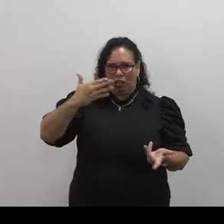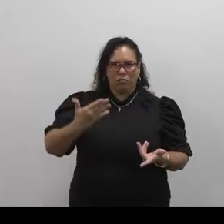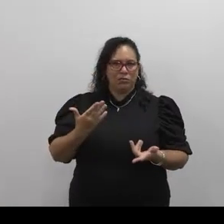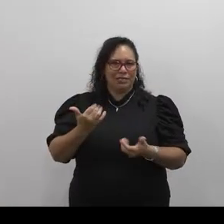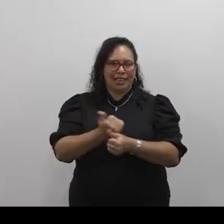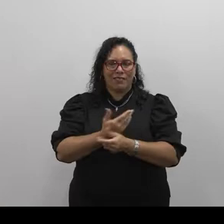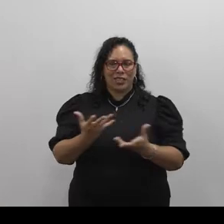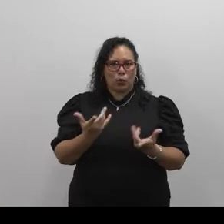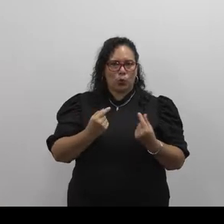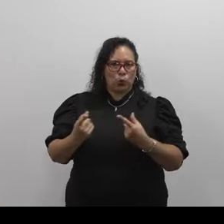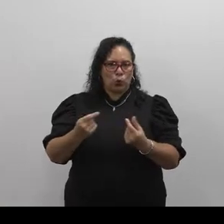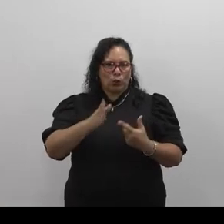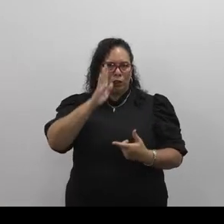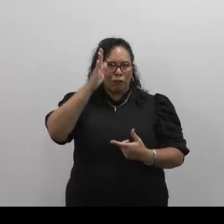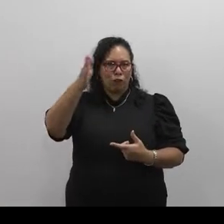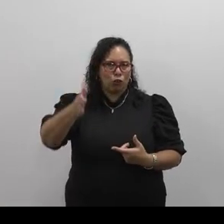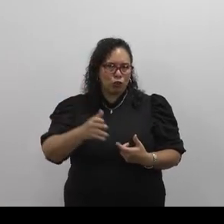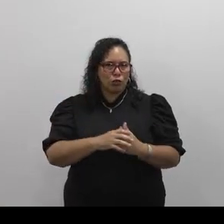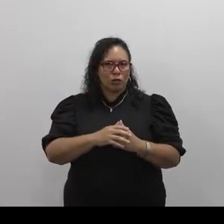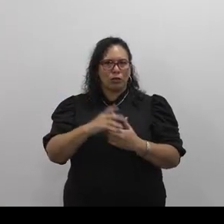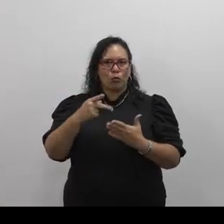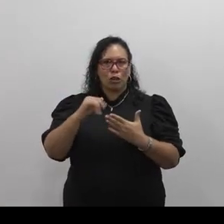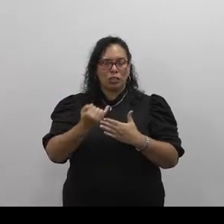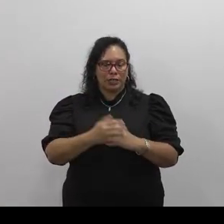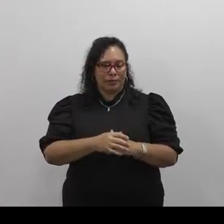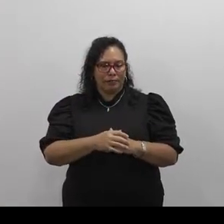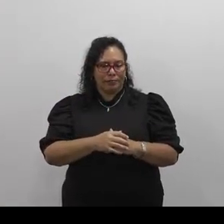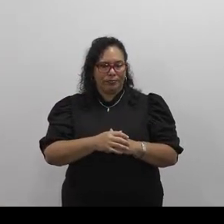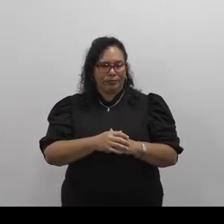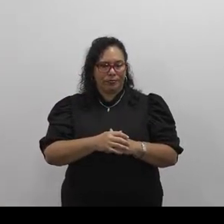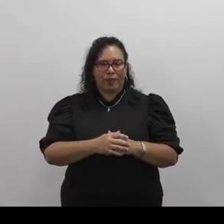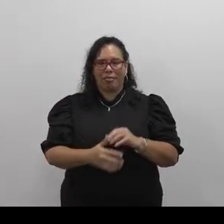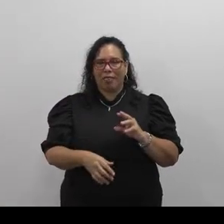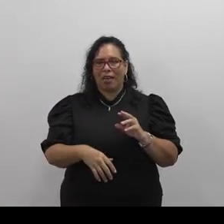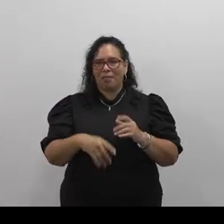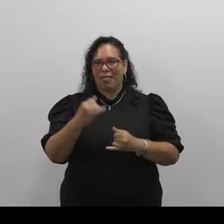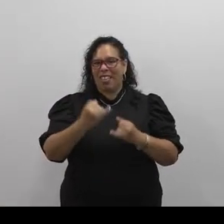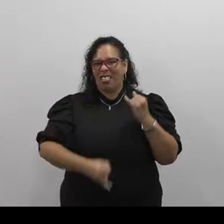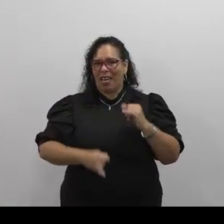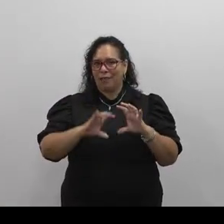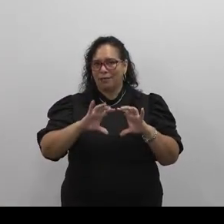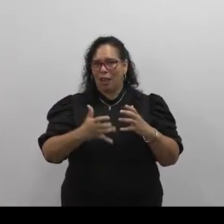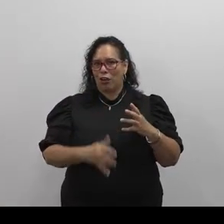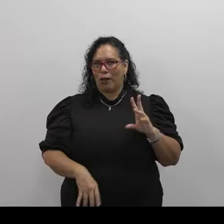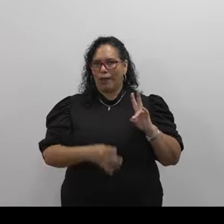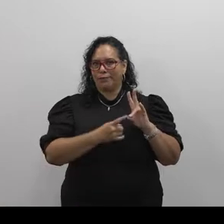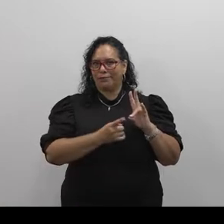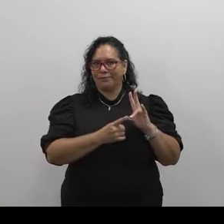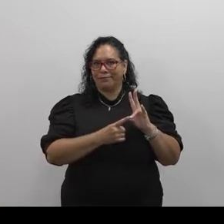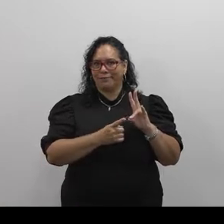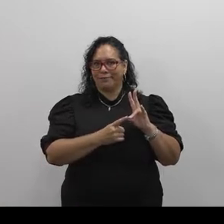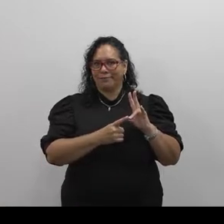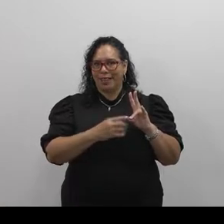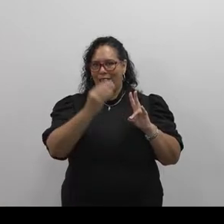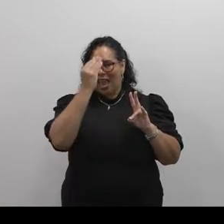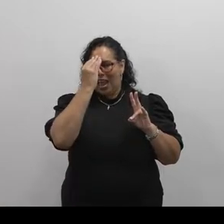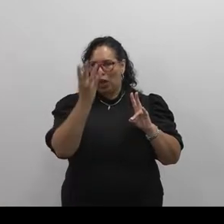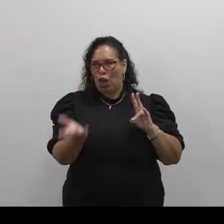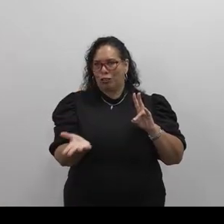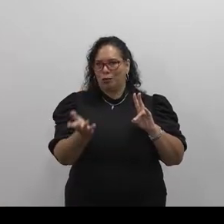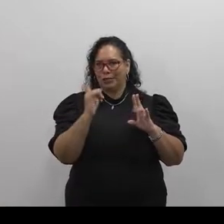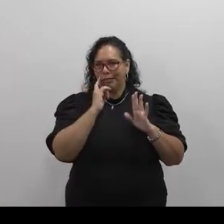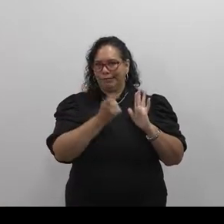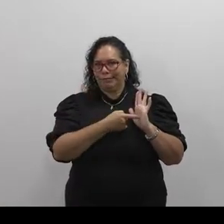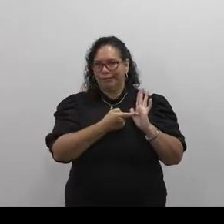our future capital improvement projects. And then, of course, finishing up with acknowledgments, because again, there was a number of folks, dozens and dozens, if